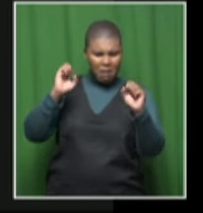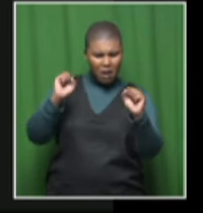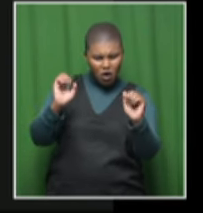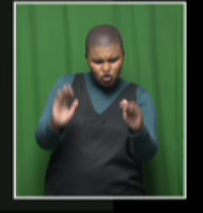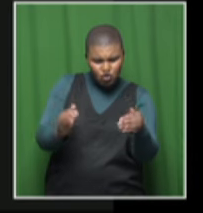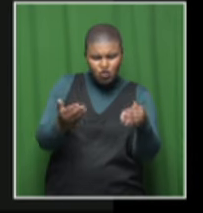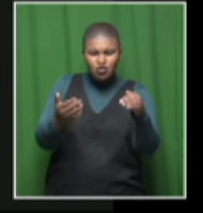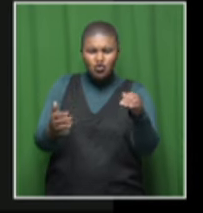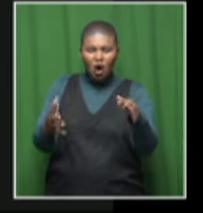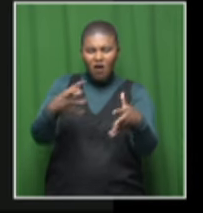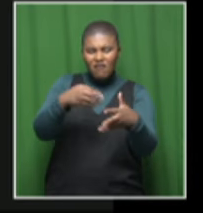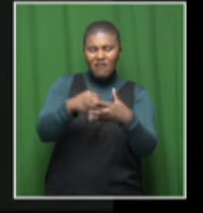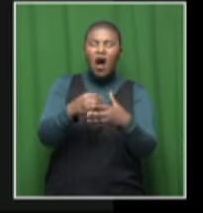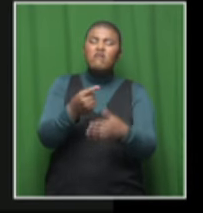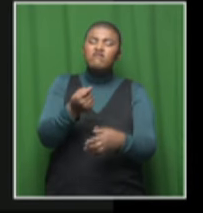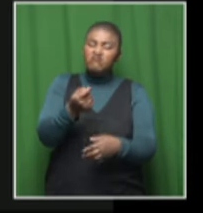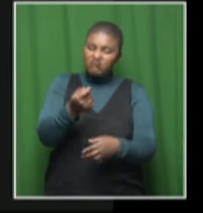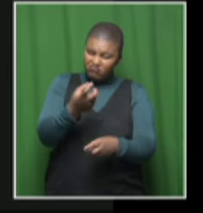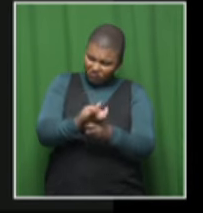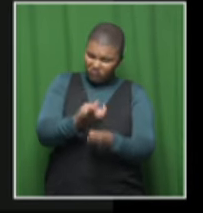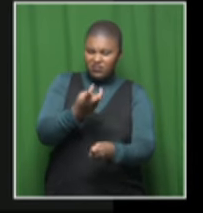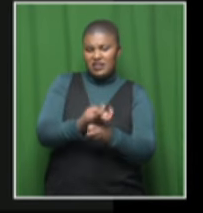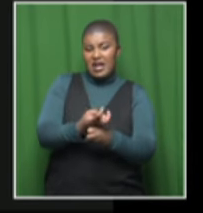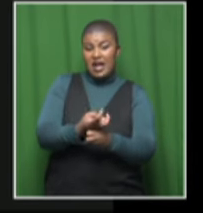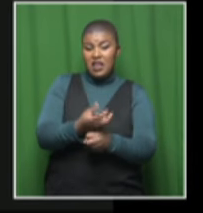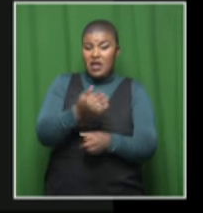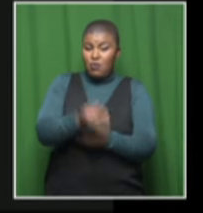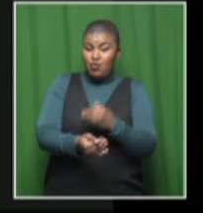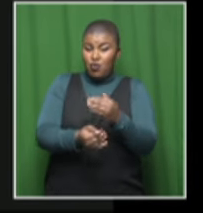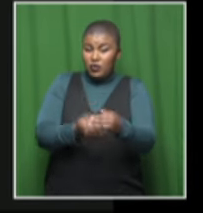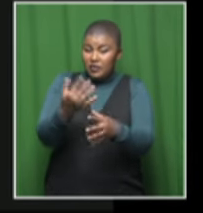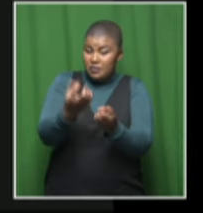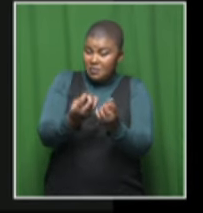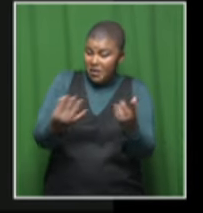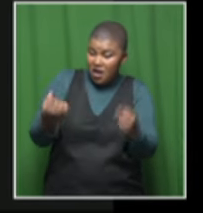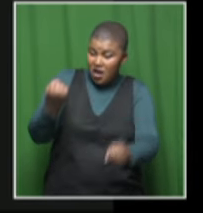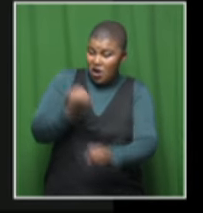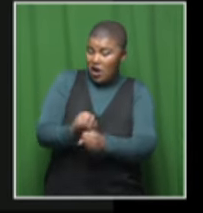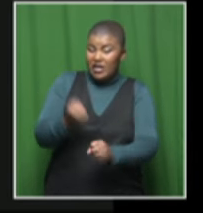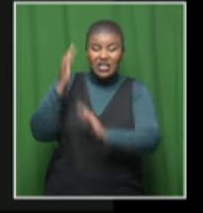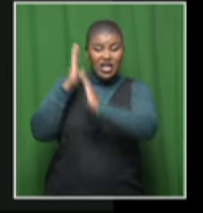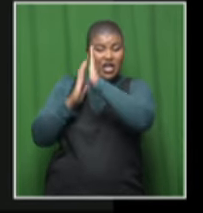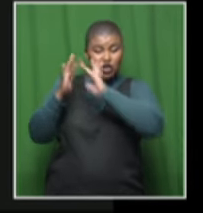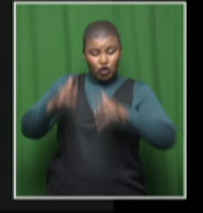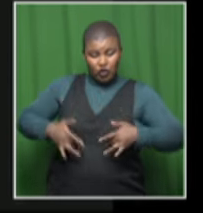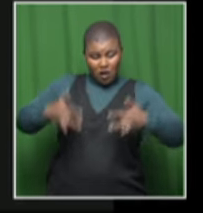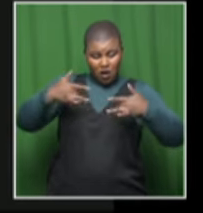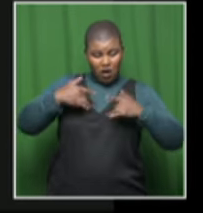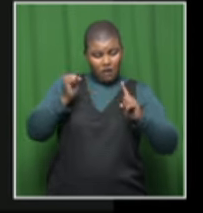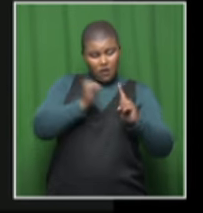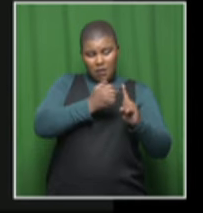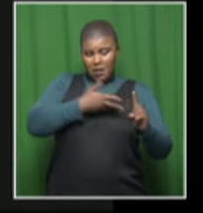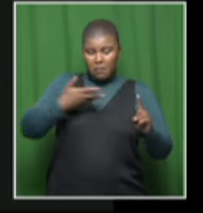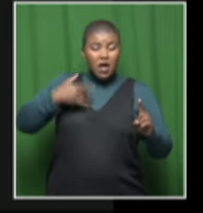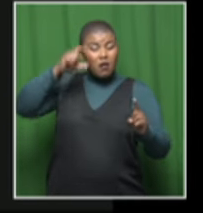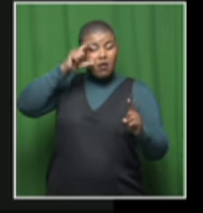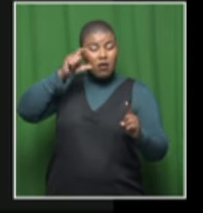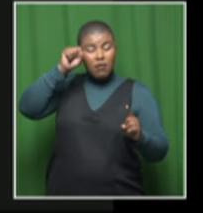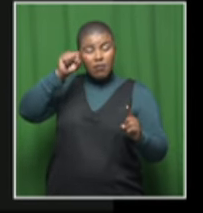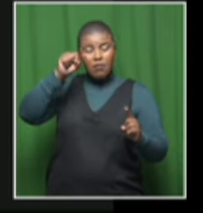so it was quite an involved process, and it took many years to put together.